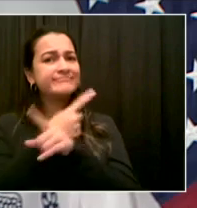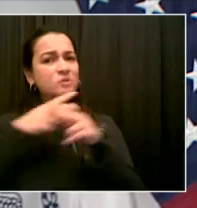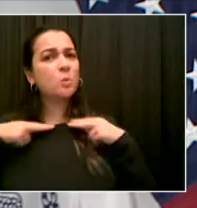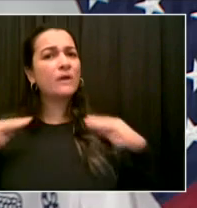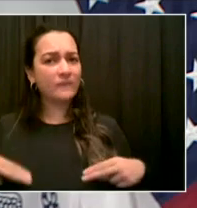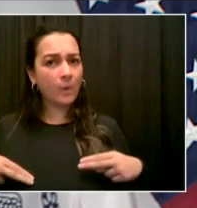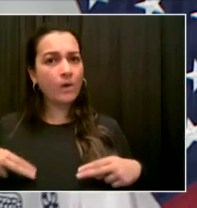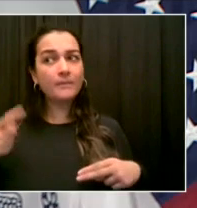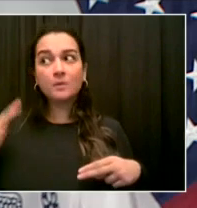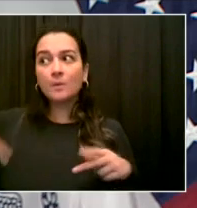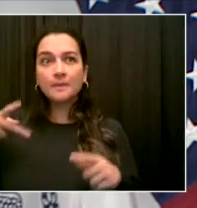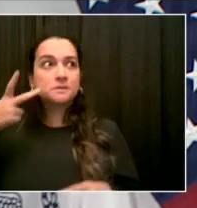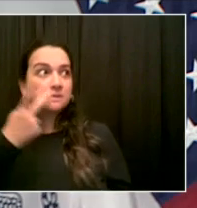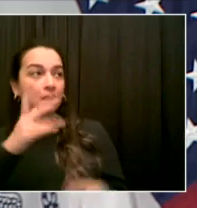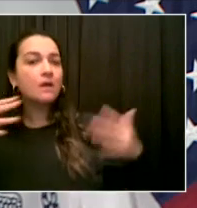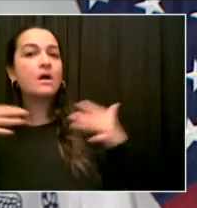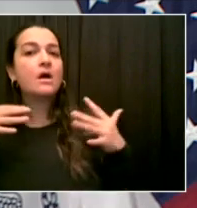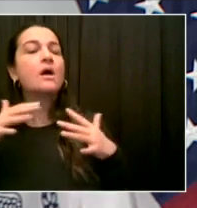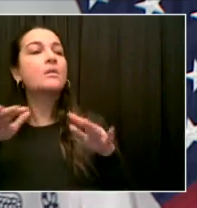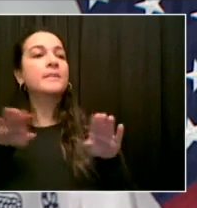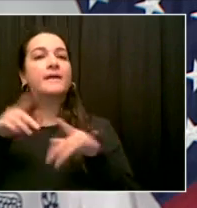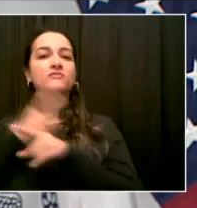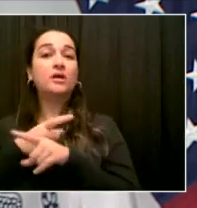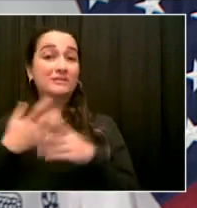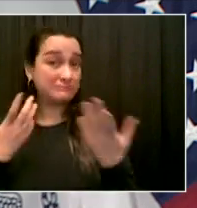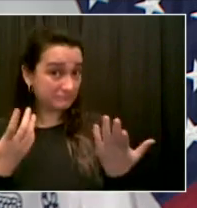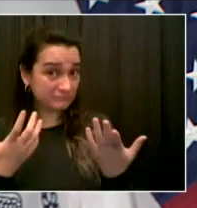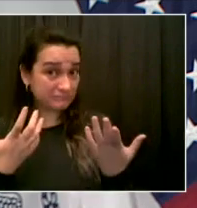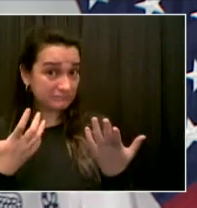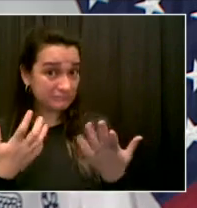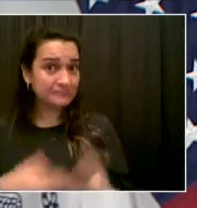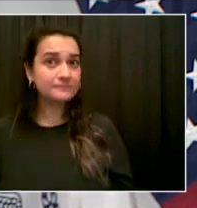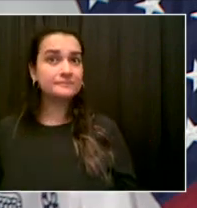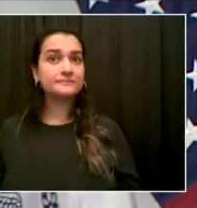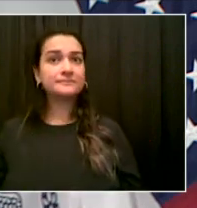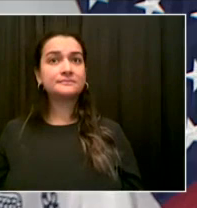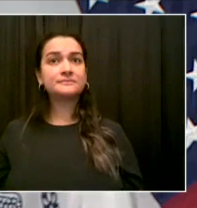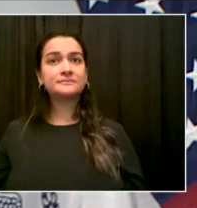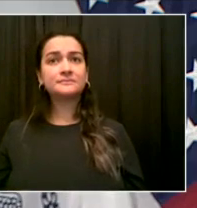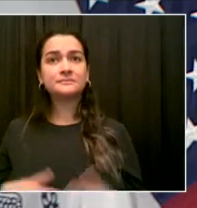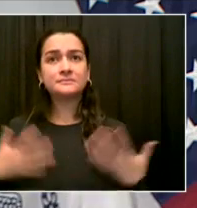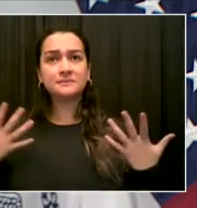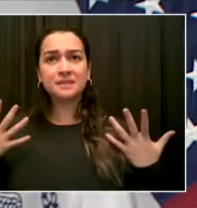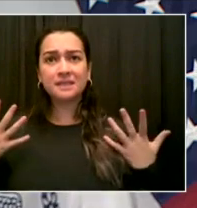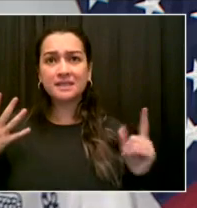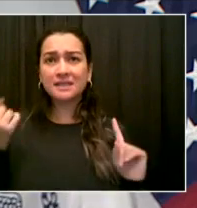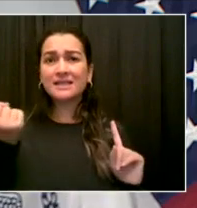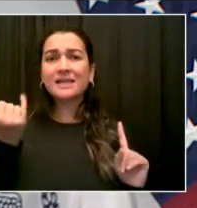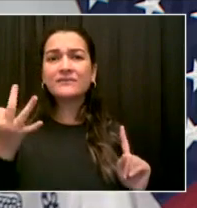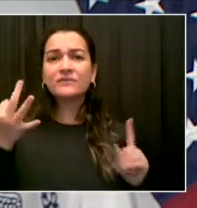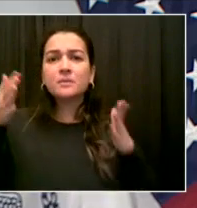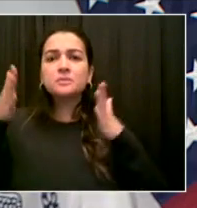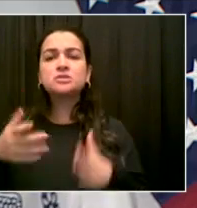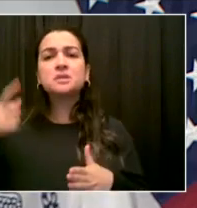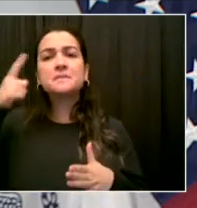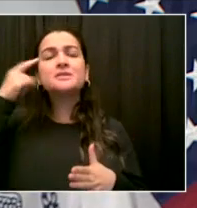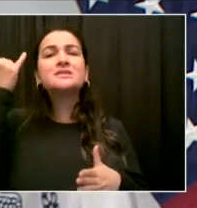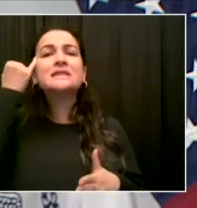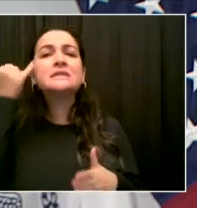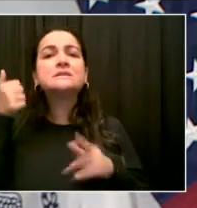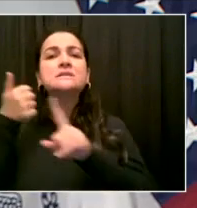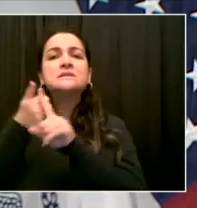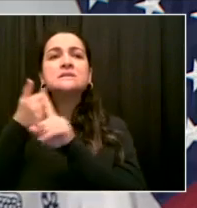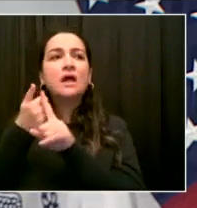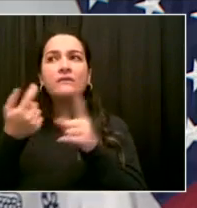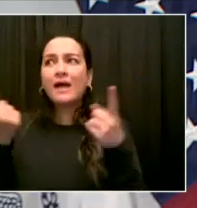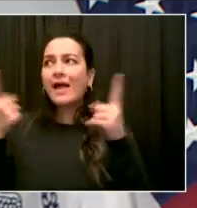take care of that person's mental health needs? Well, look, we want people to report a situation. Obviously, if someone looks